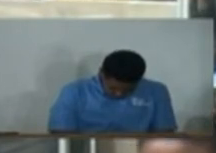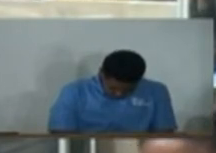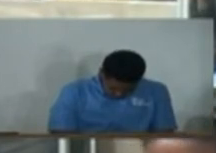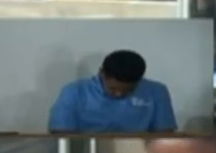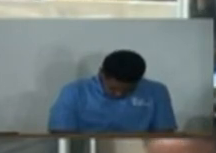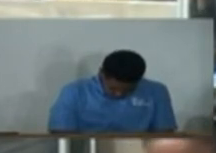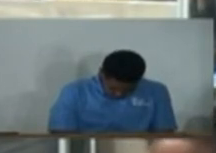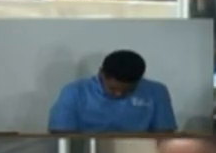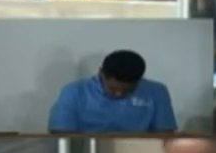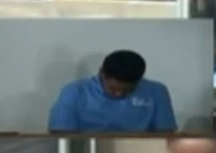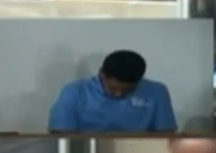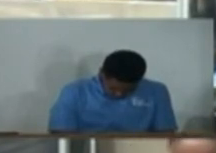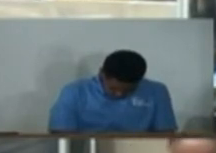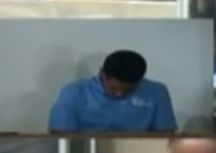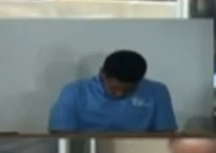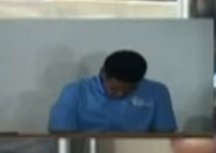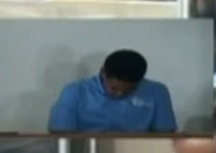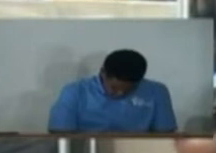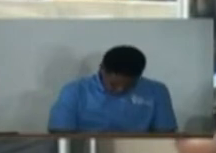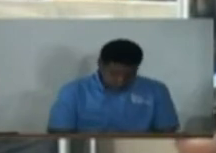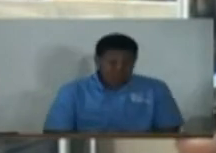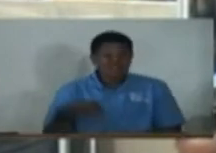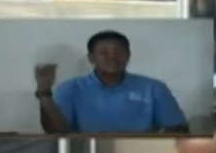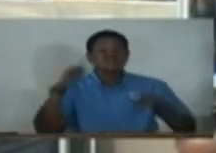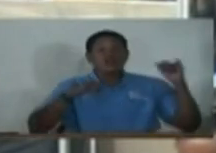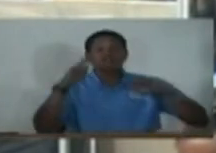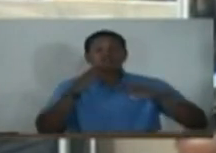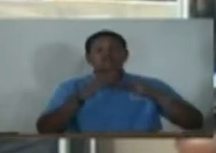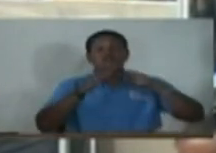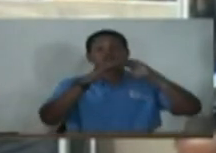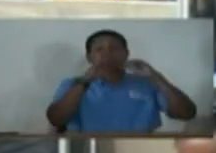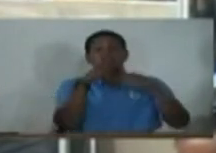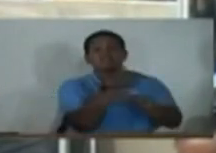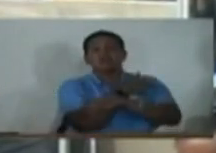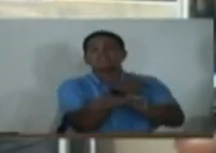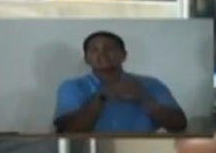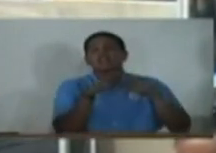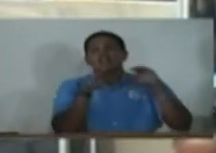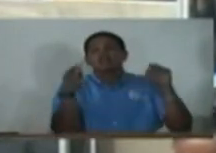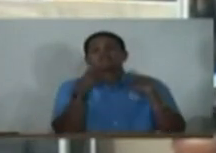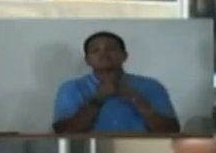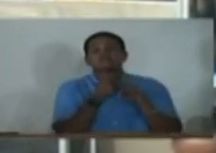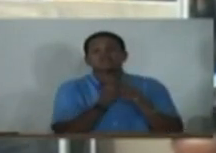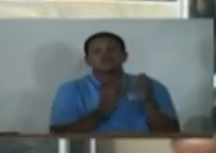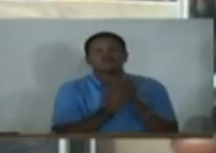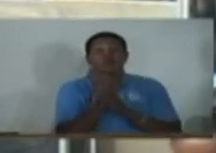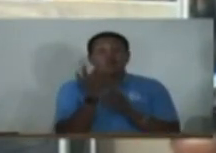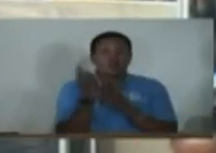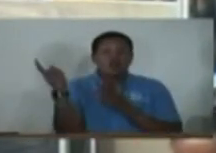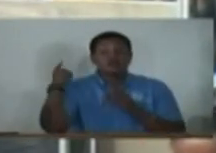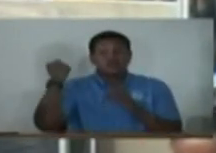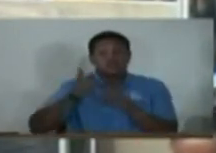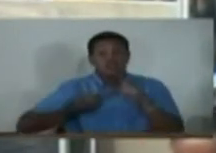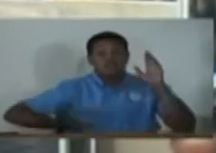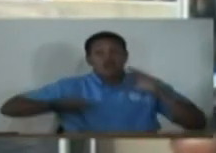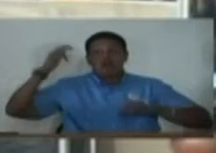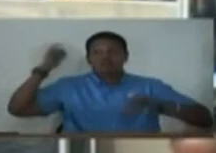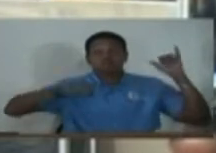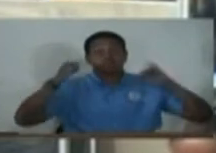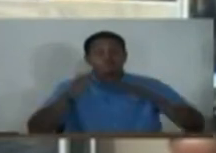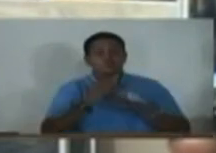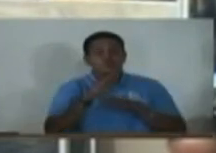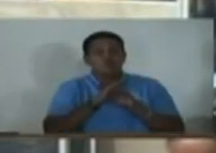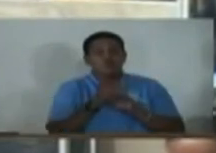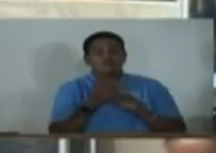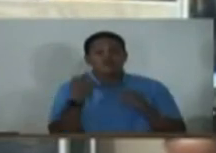States Transportation Security Administration recorded the highest level of travel since the pandemic. I understand that many